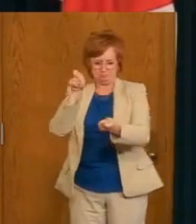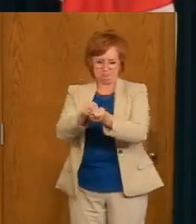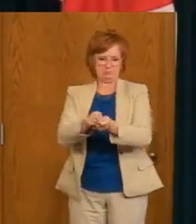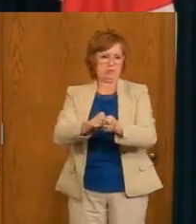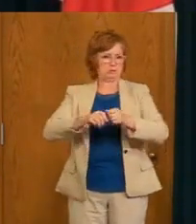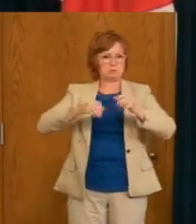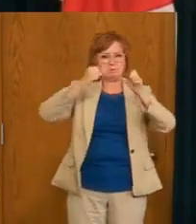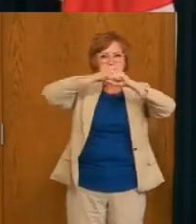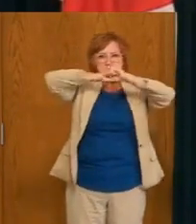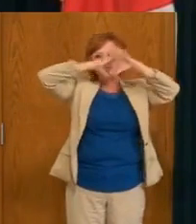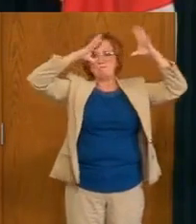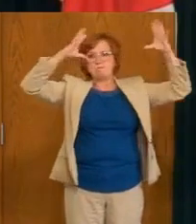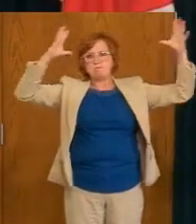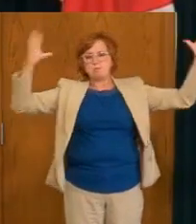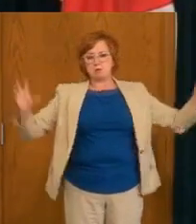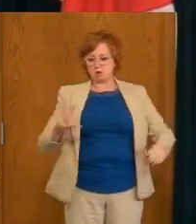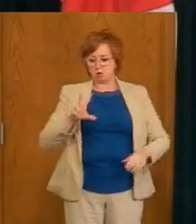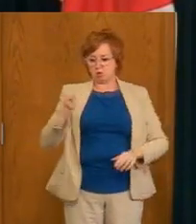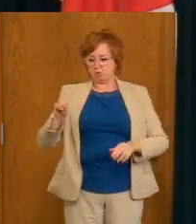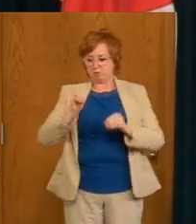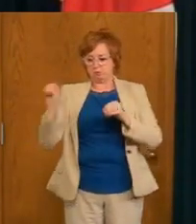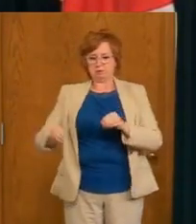to maybe advise further.